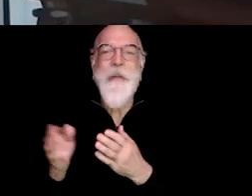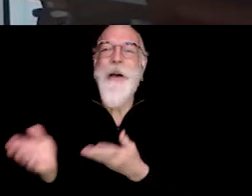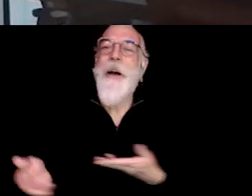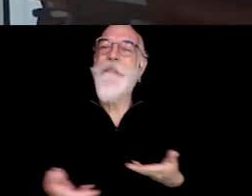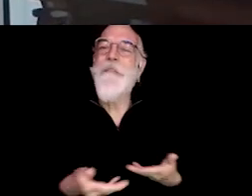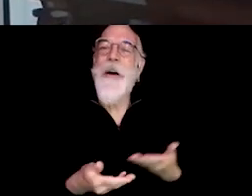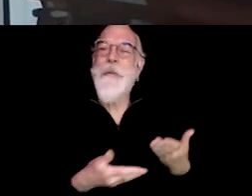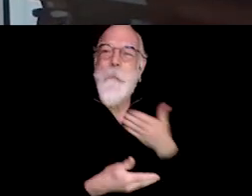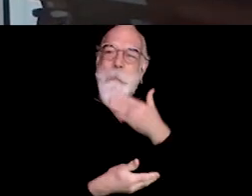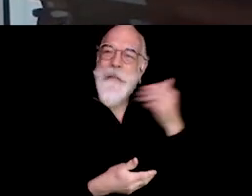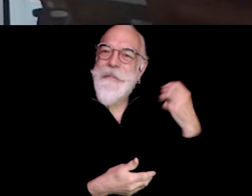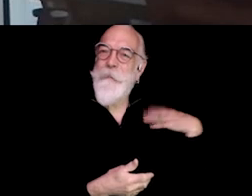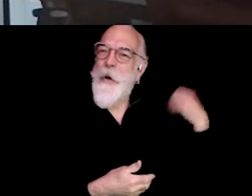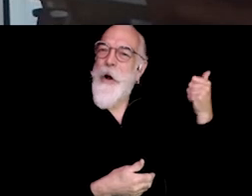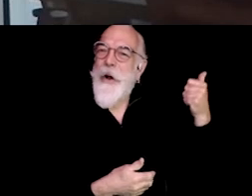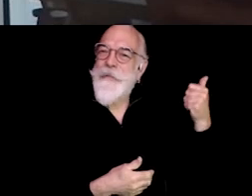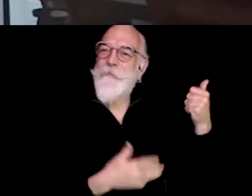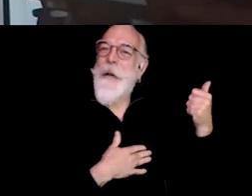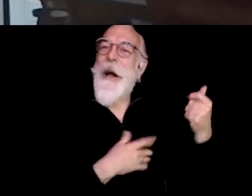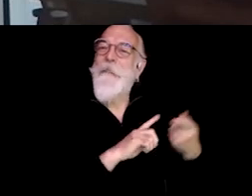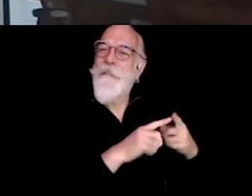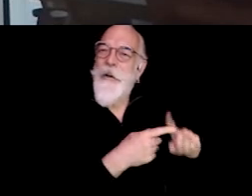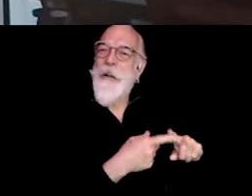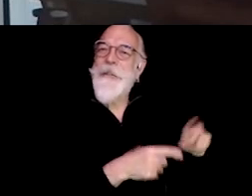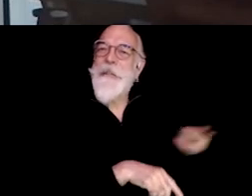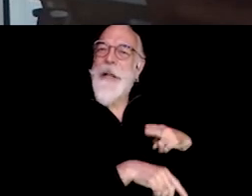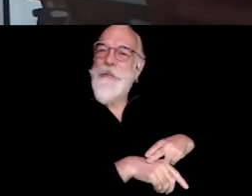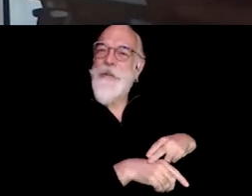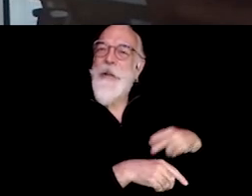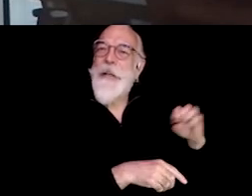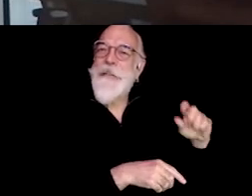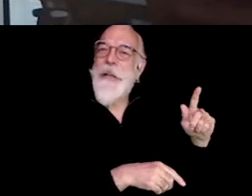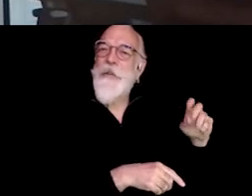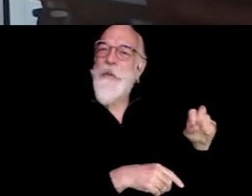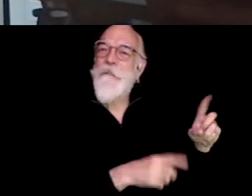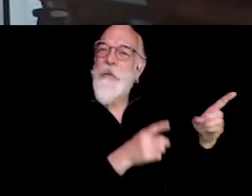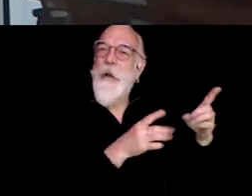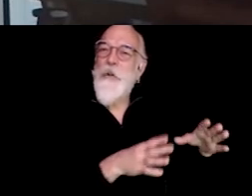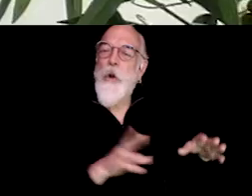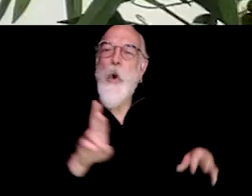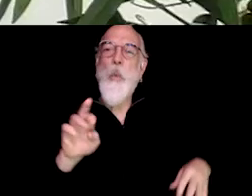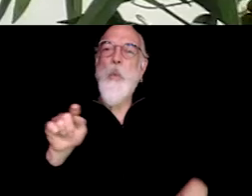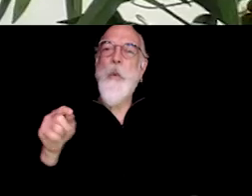ever, my friend and National Book Foundation Executive Director, Ruth Dickey.